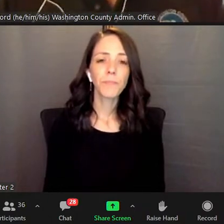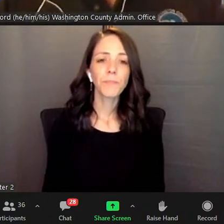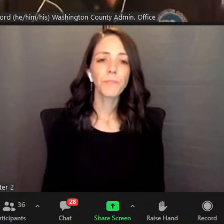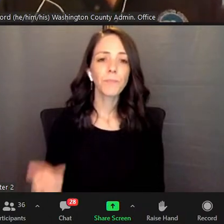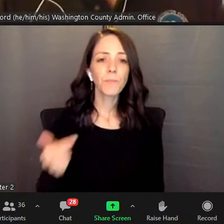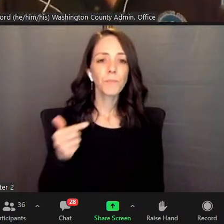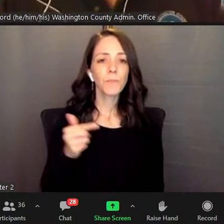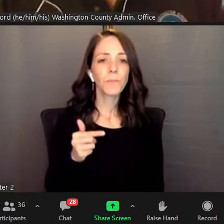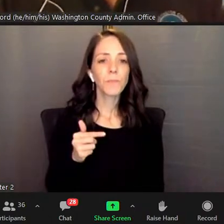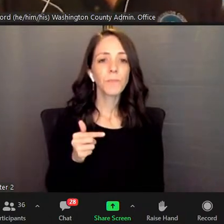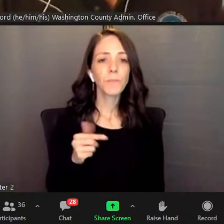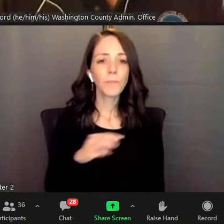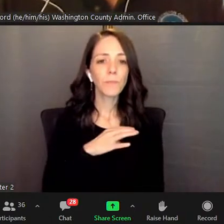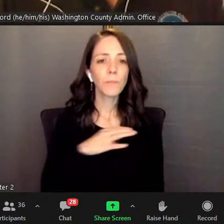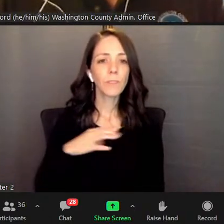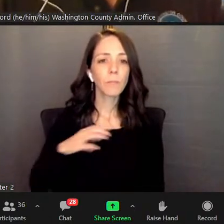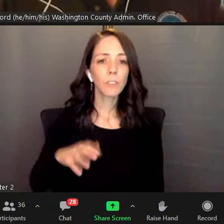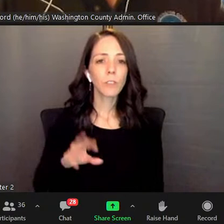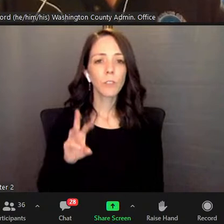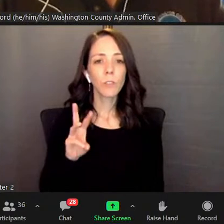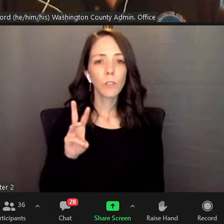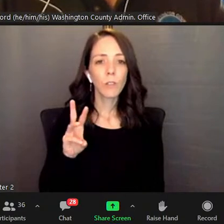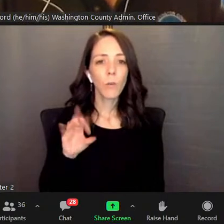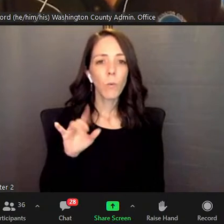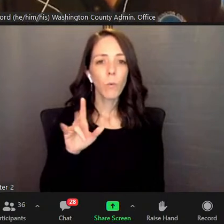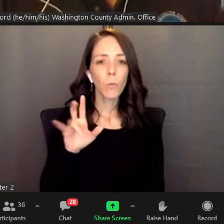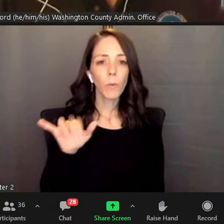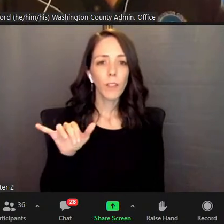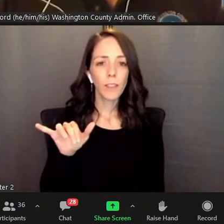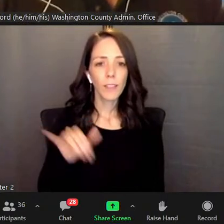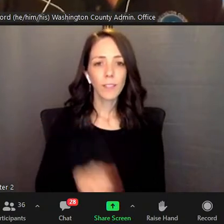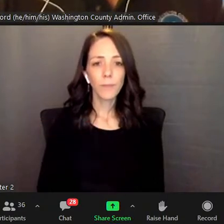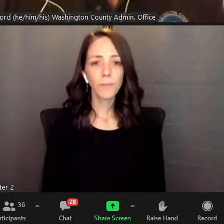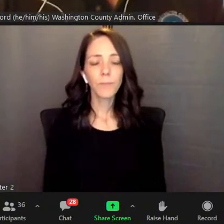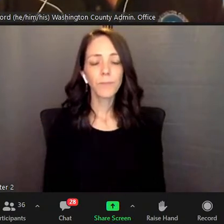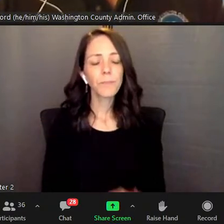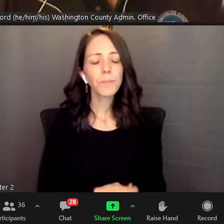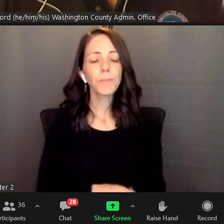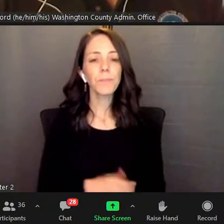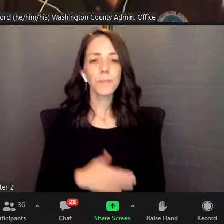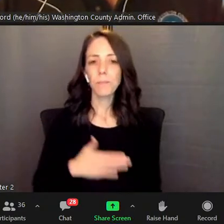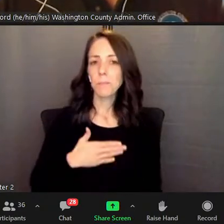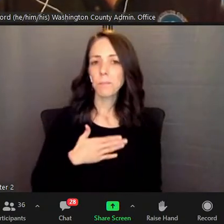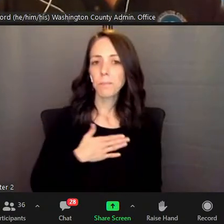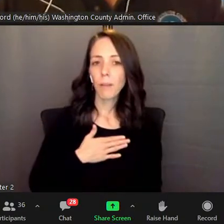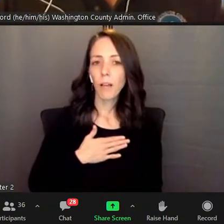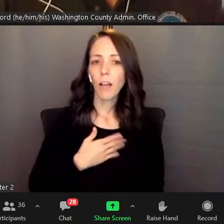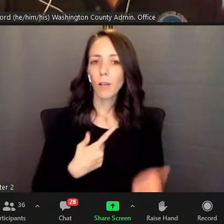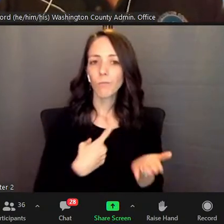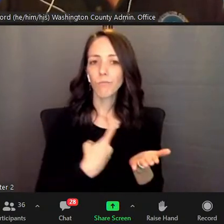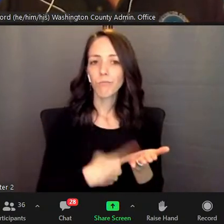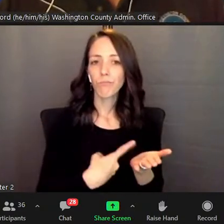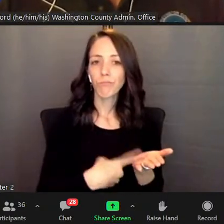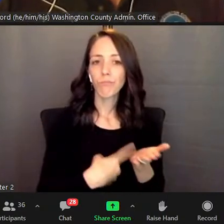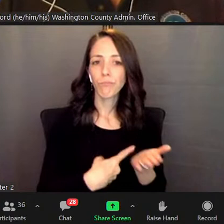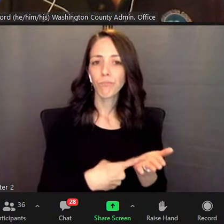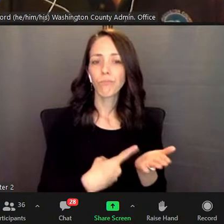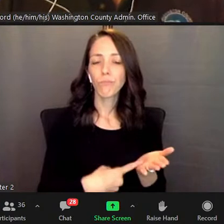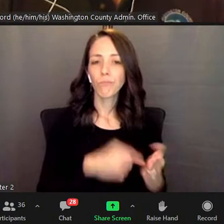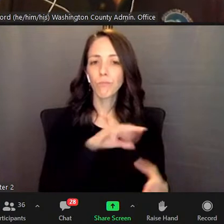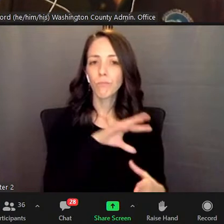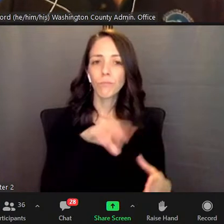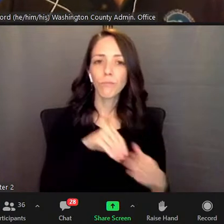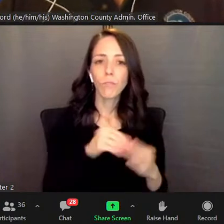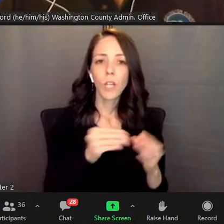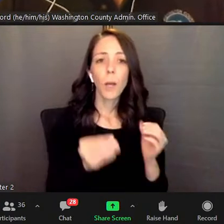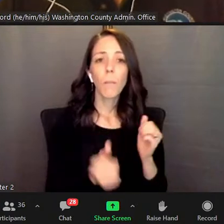Thank you, Commissioner Treese. Certainly, I'll join in on that. My conversations and participation has been more focused on some of our